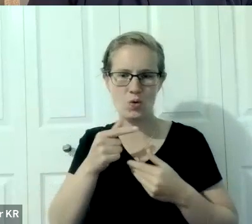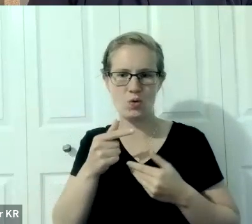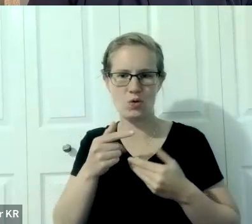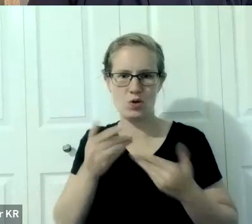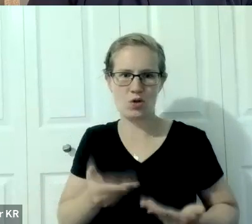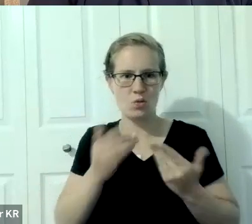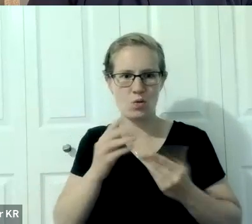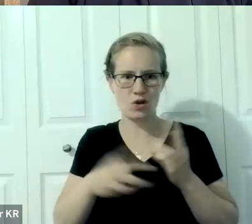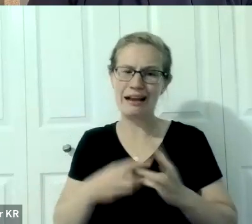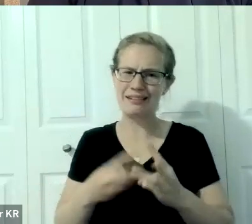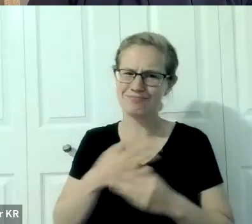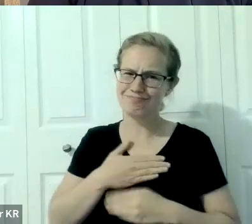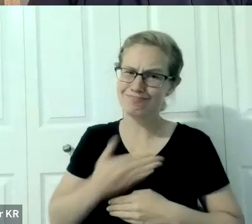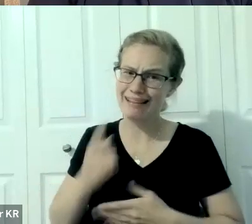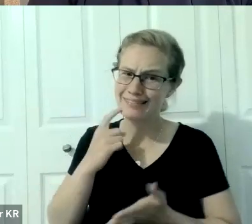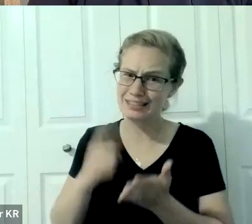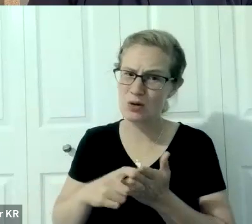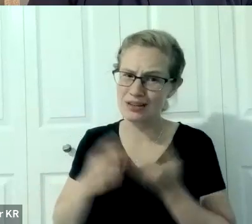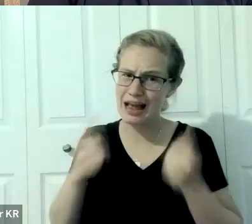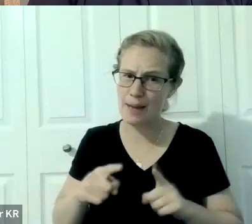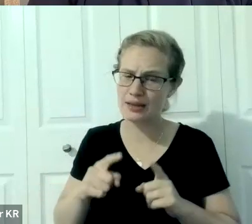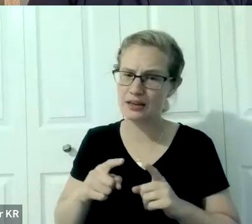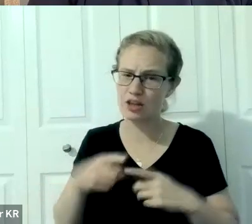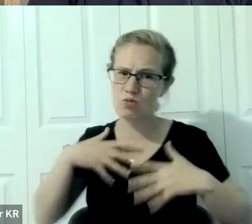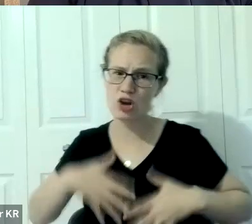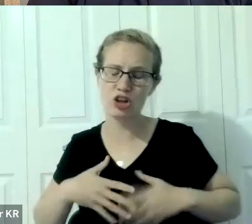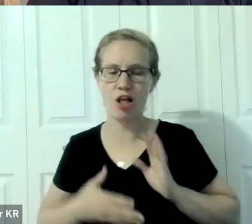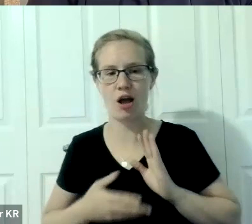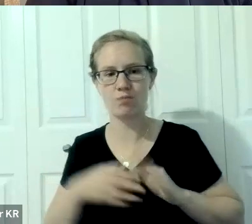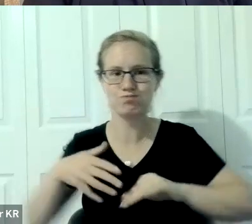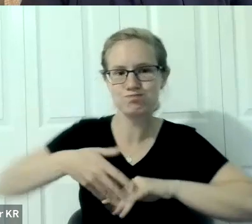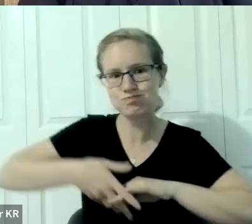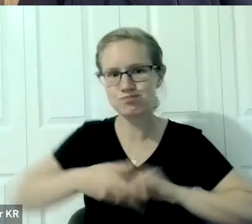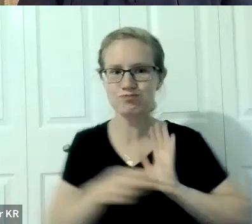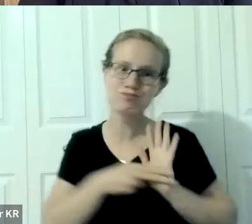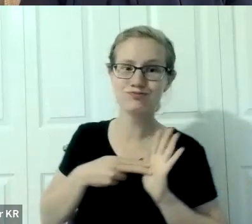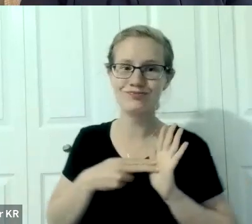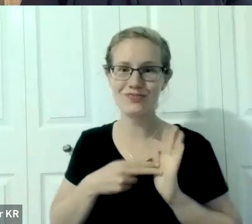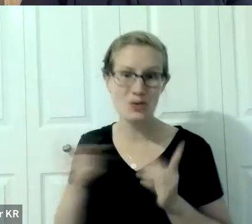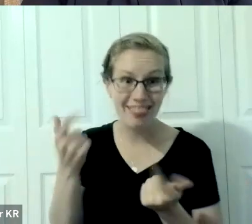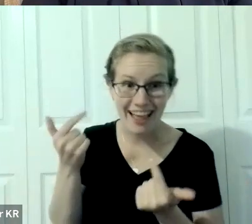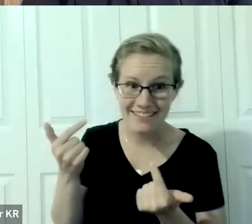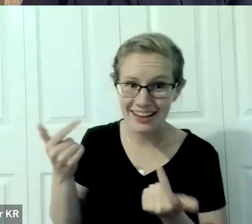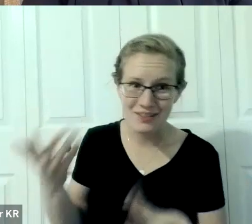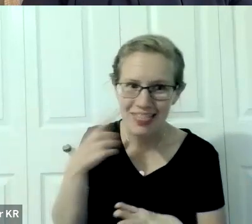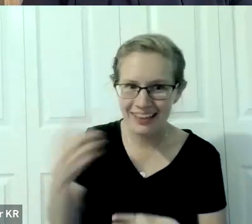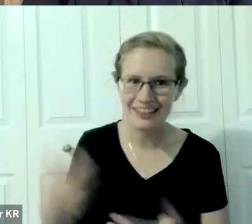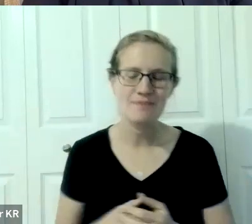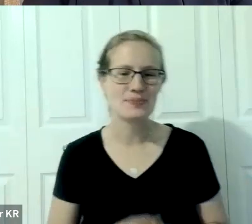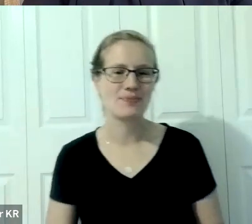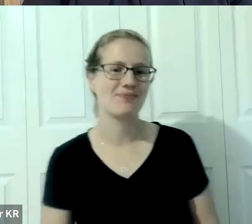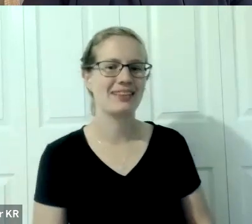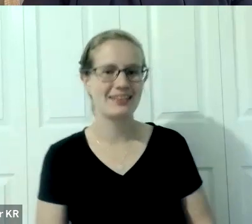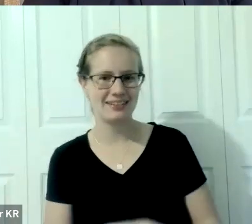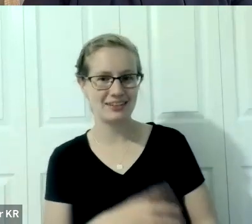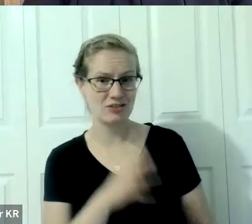I have to admit, I've seen a little bit of this cropping up too, that it's, so you're laughing. So what do you think, Maribel? So